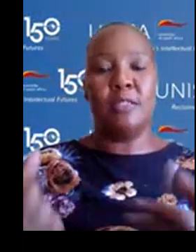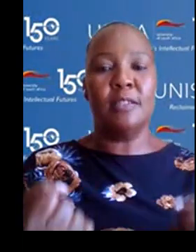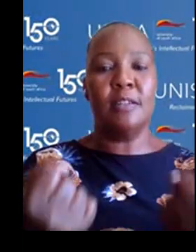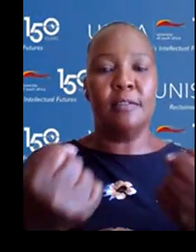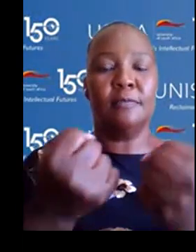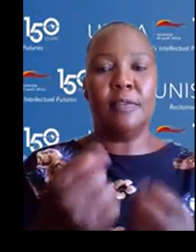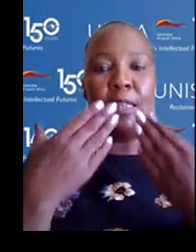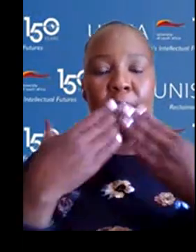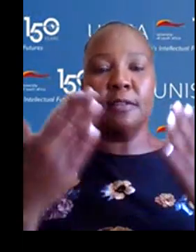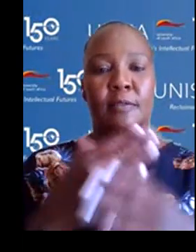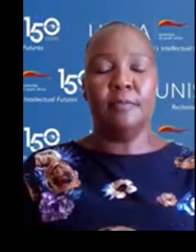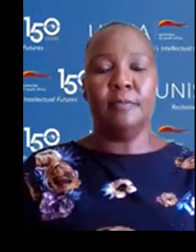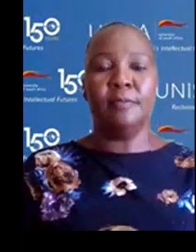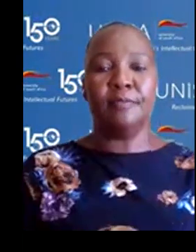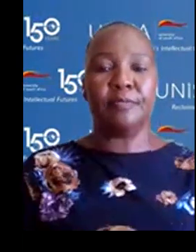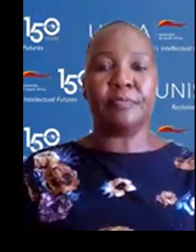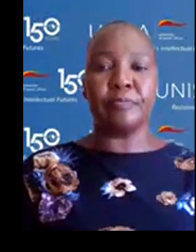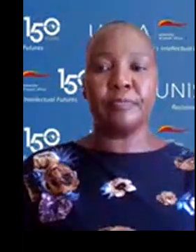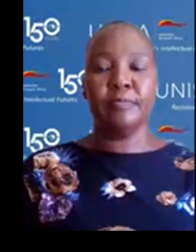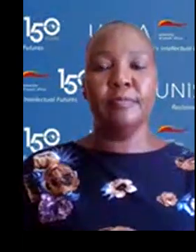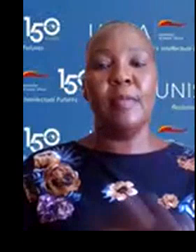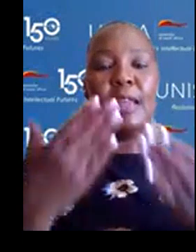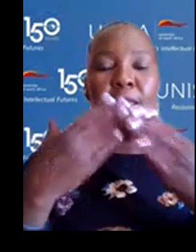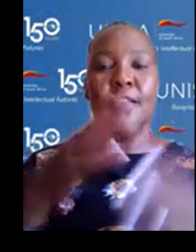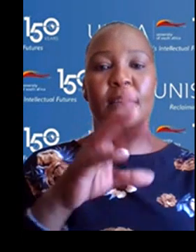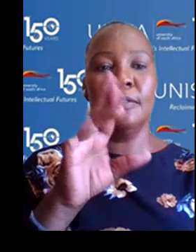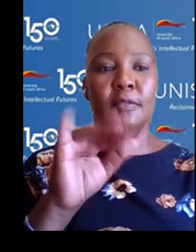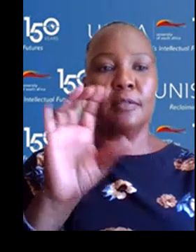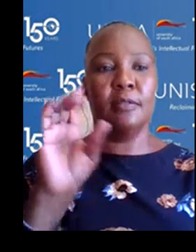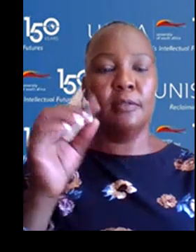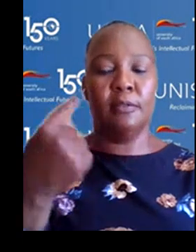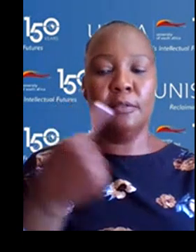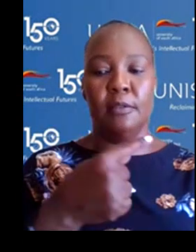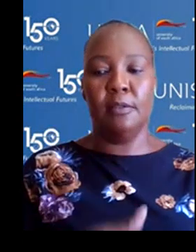Ingrid. Thank you, Richard. And I think